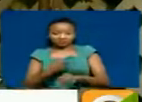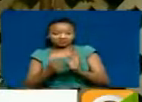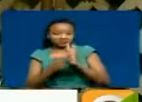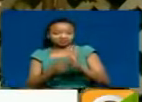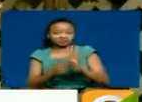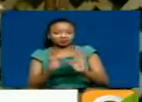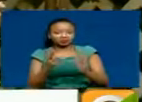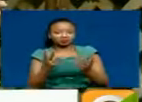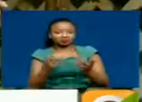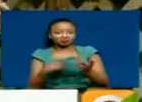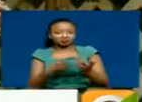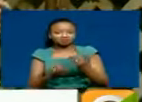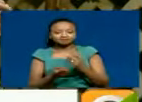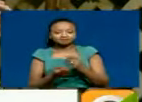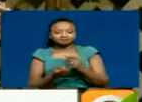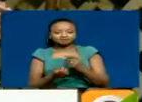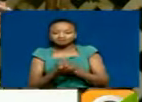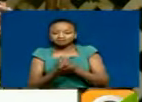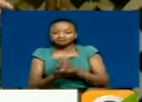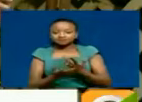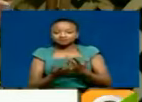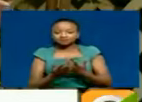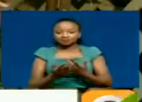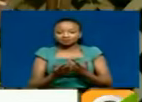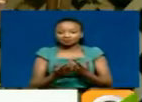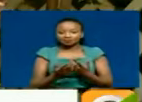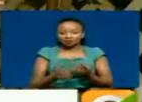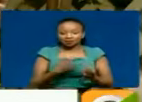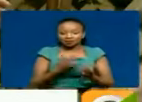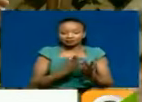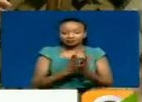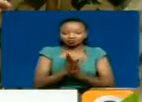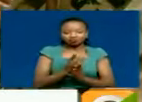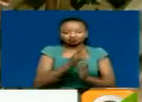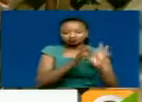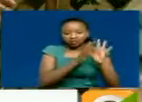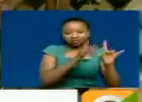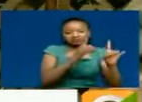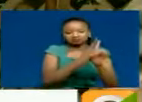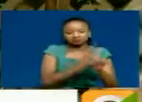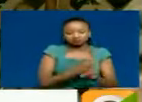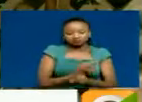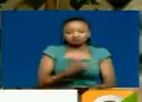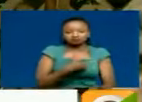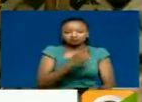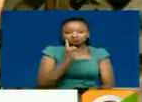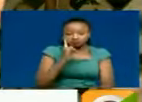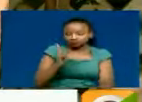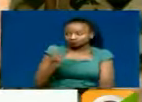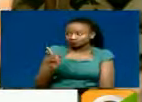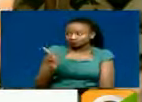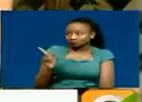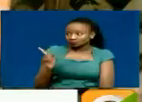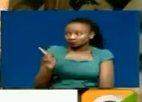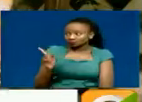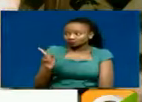I illustrated myself in the different Kenyan cultures. So this is the Turkana culture, and then also at the back, I get